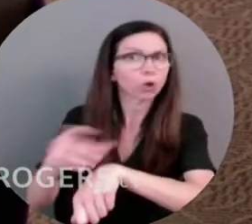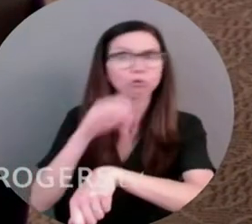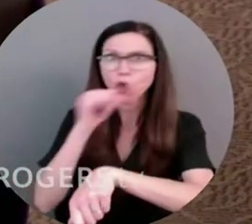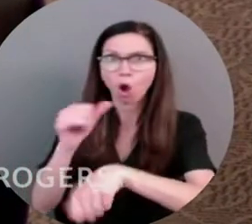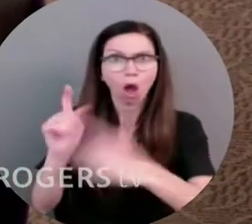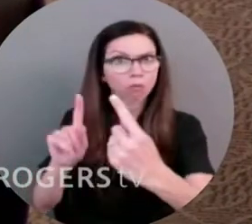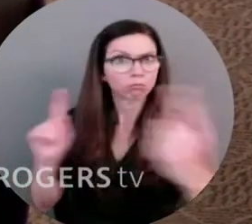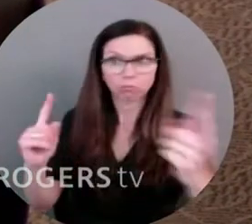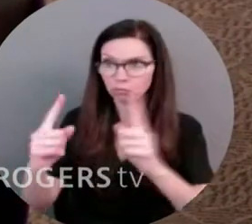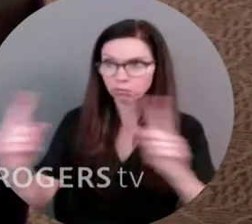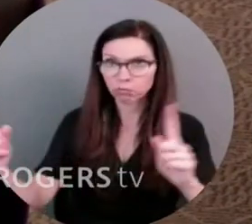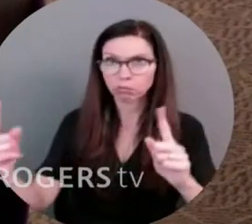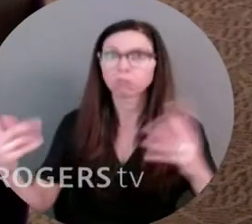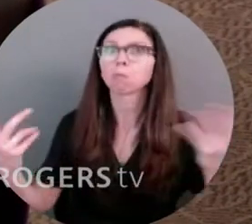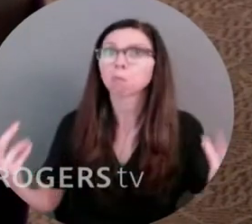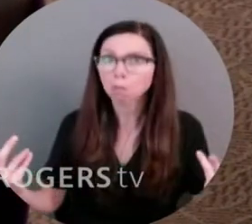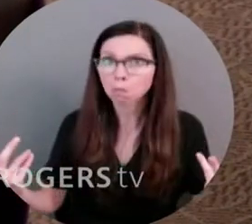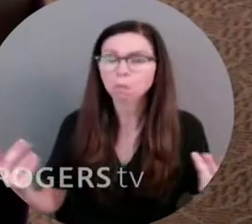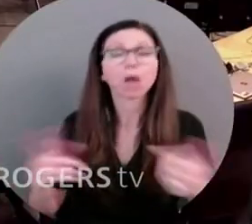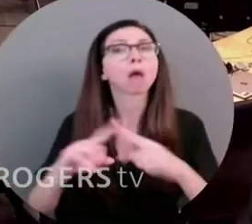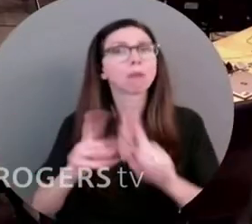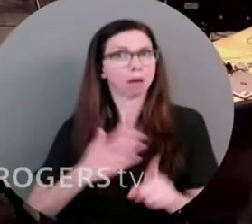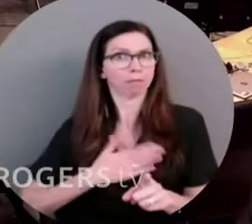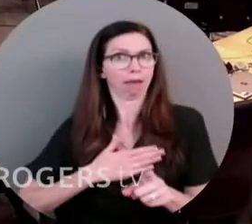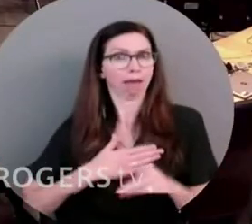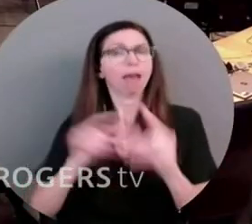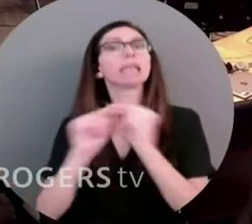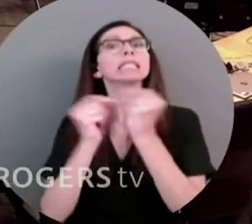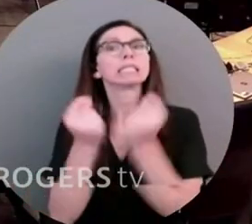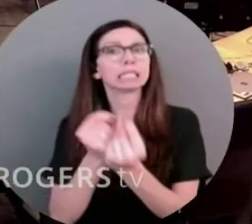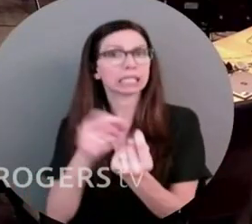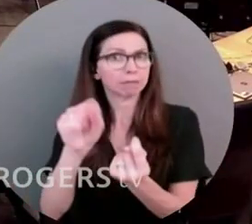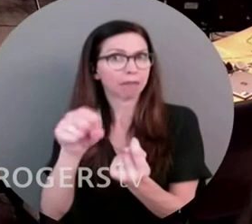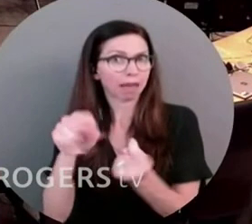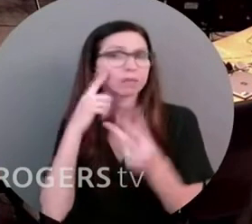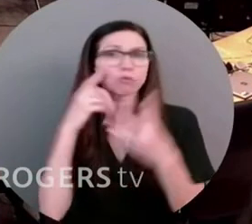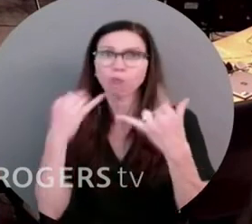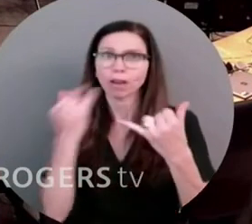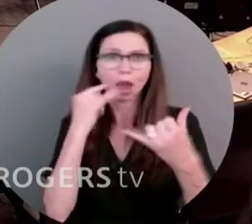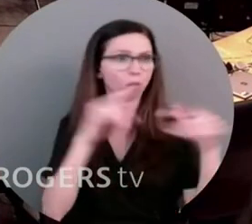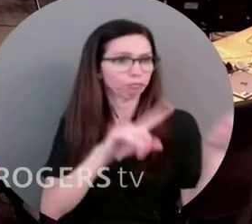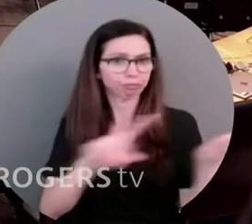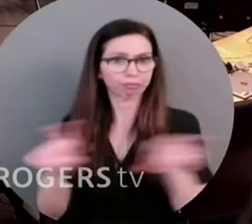a team, my team in fact, that's doing polling currently.